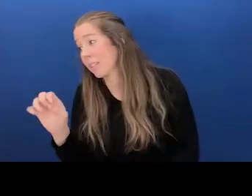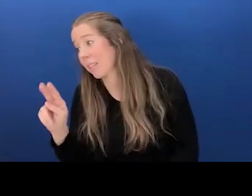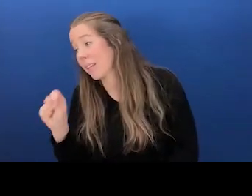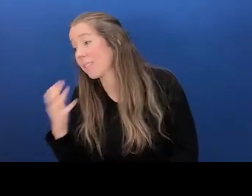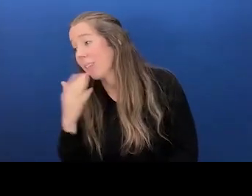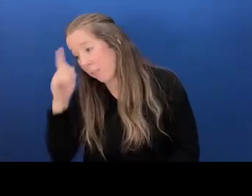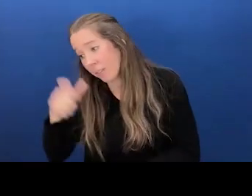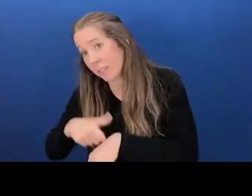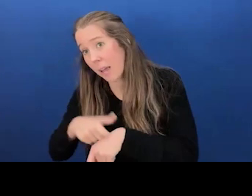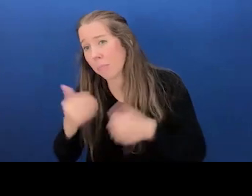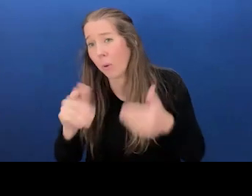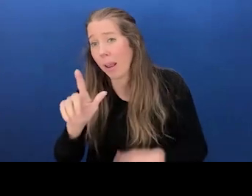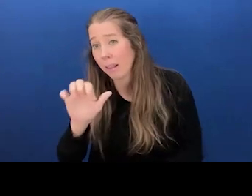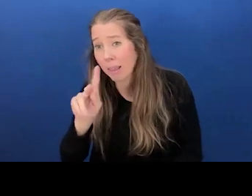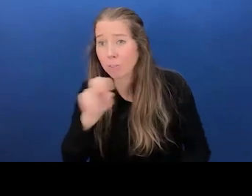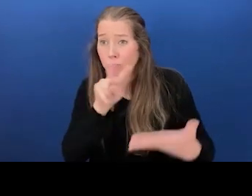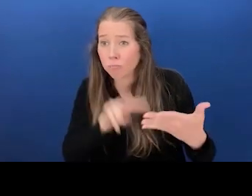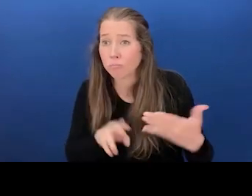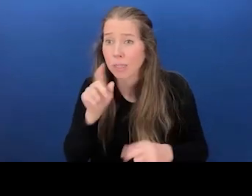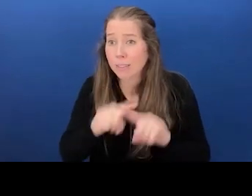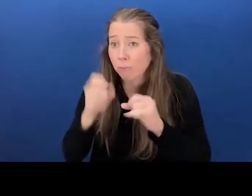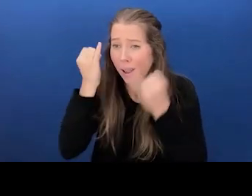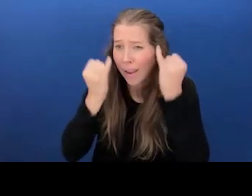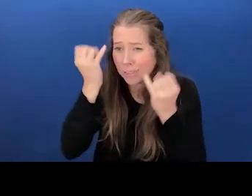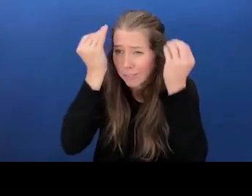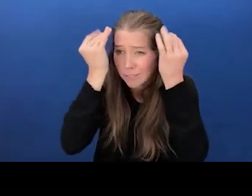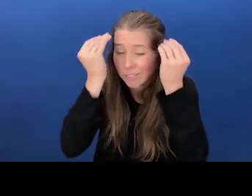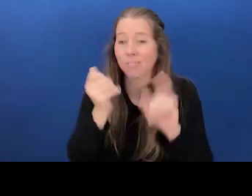check out the links and the slides and get some ideas going of your own.